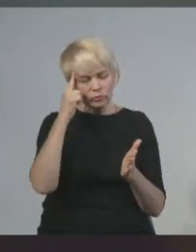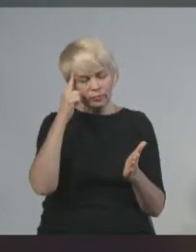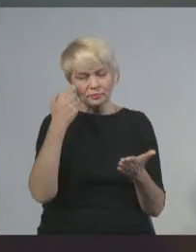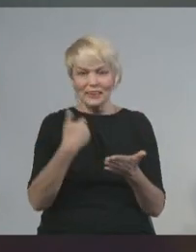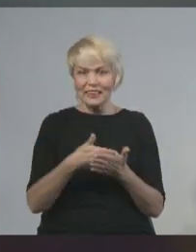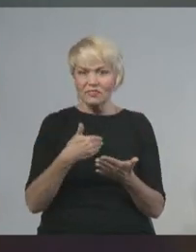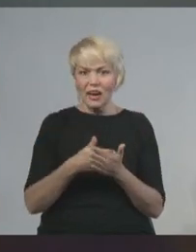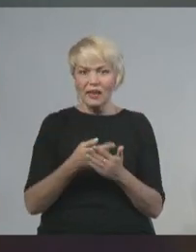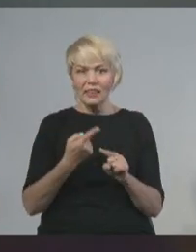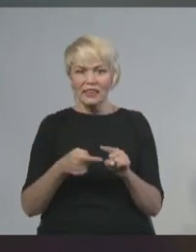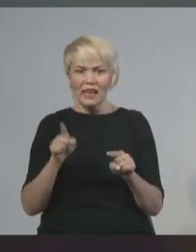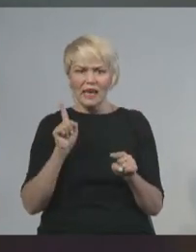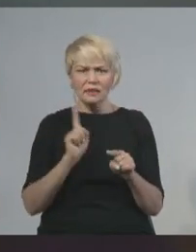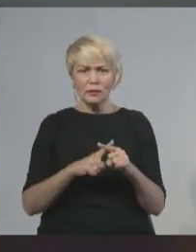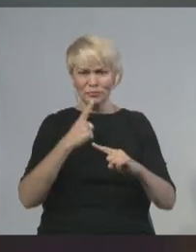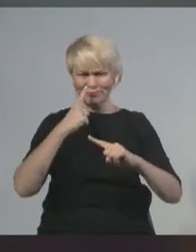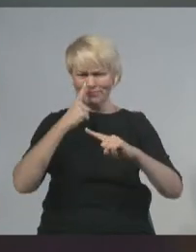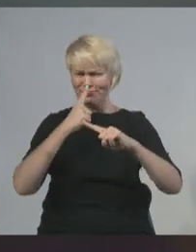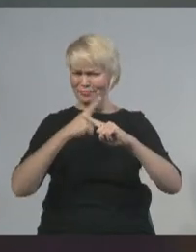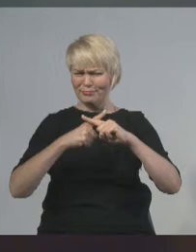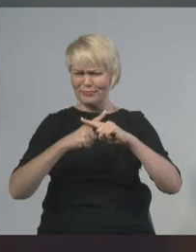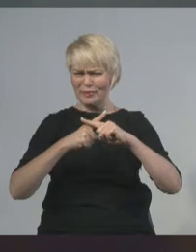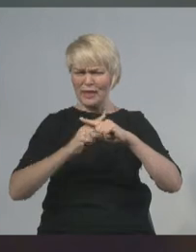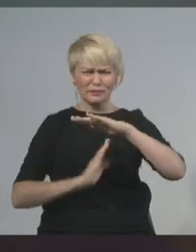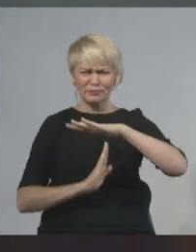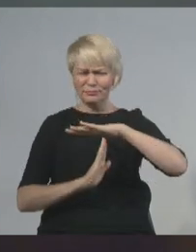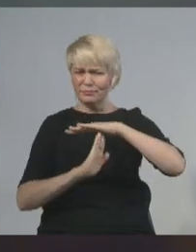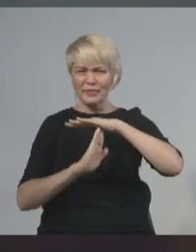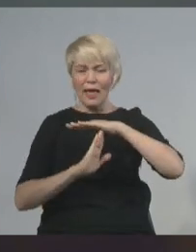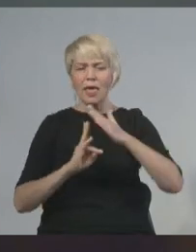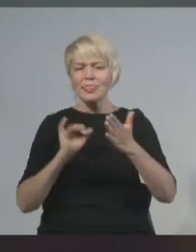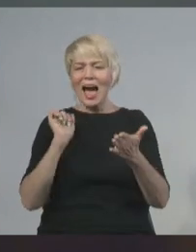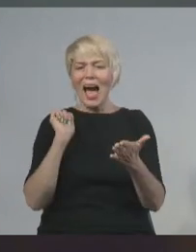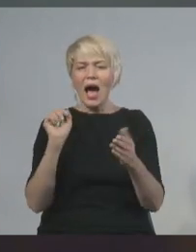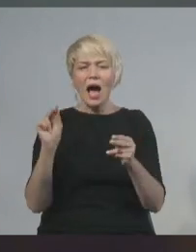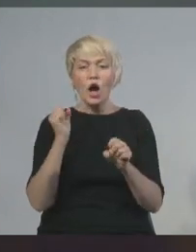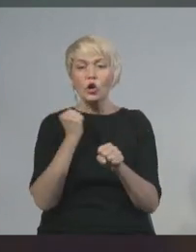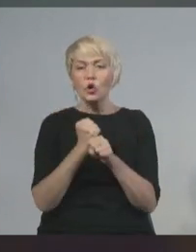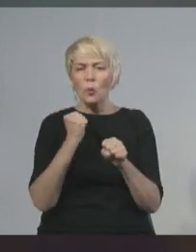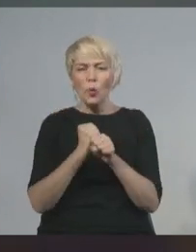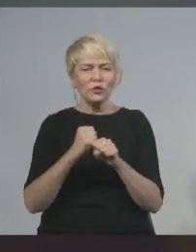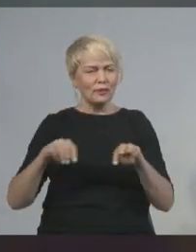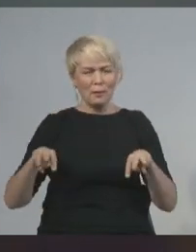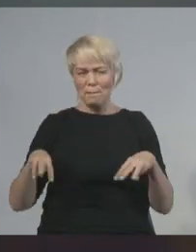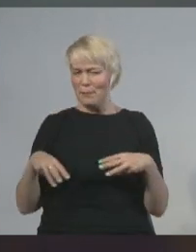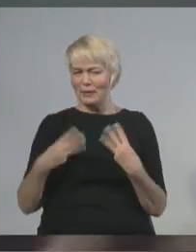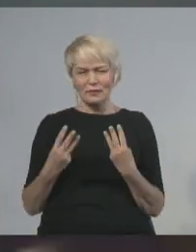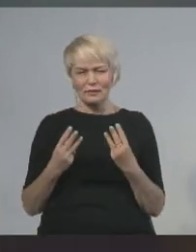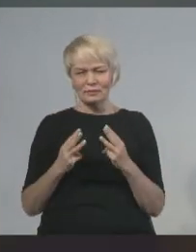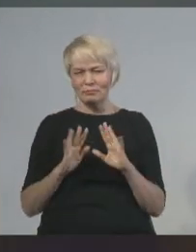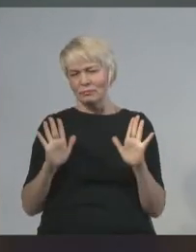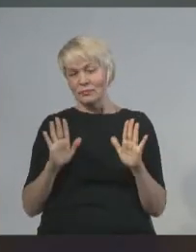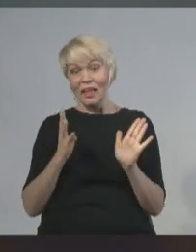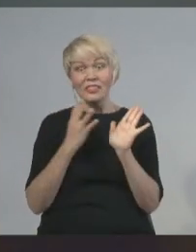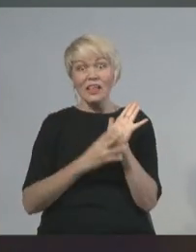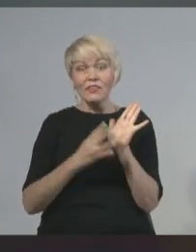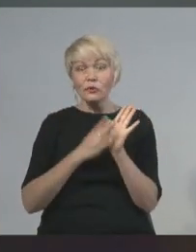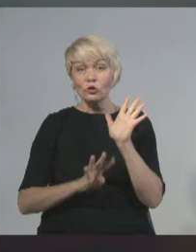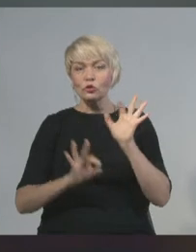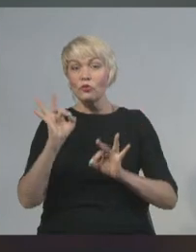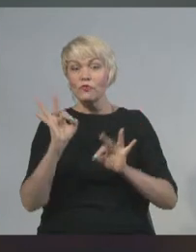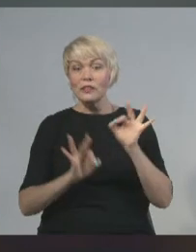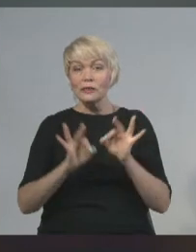at first it seemed that this would kill the work of the